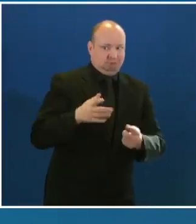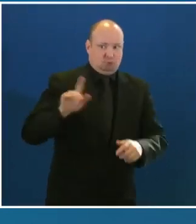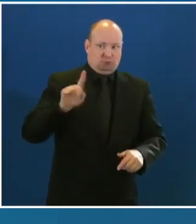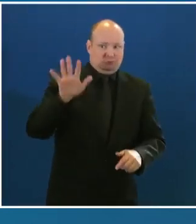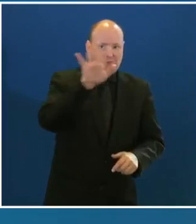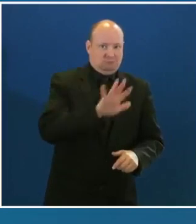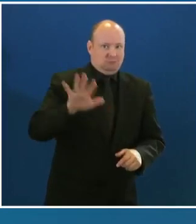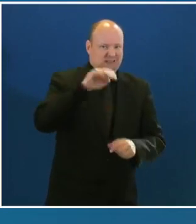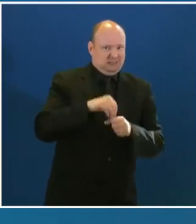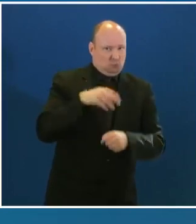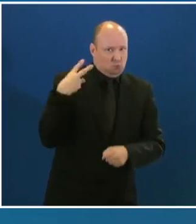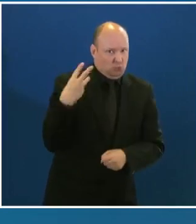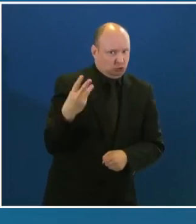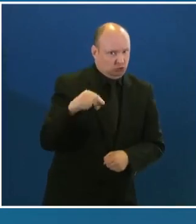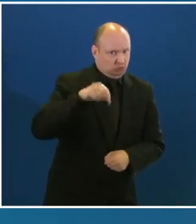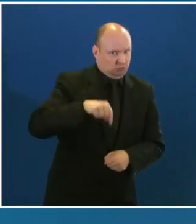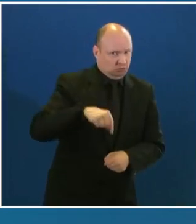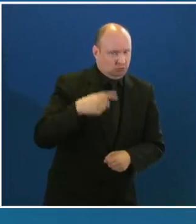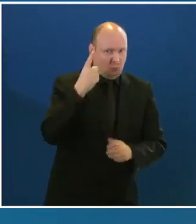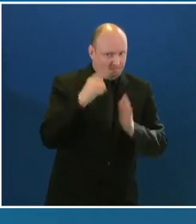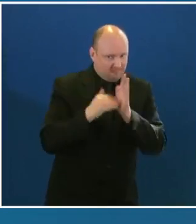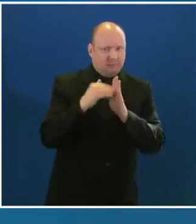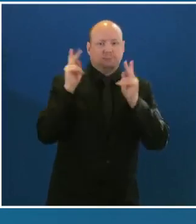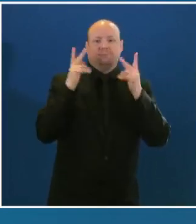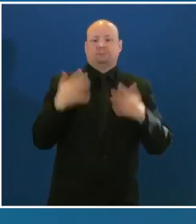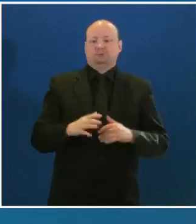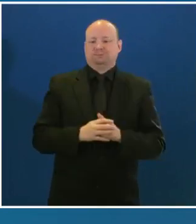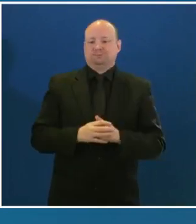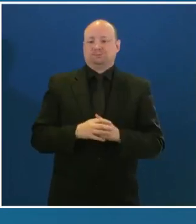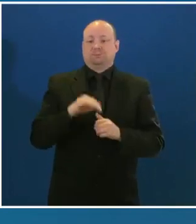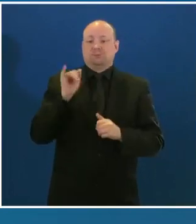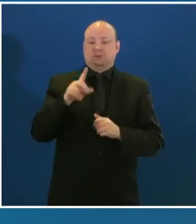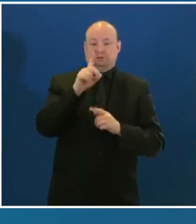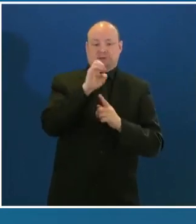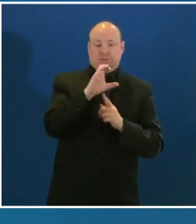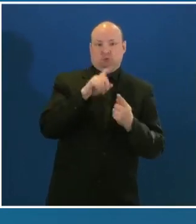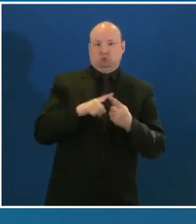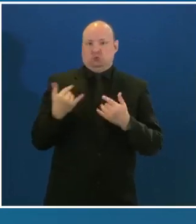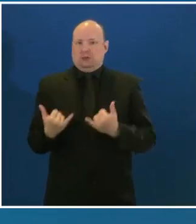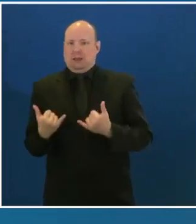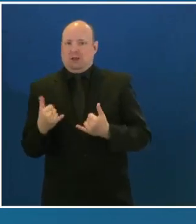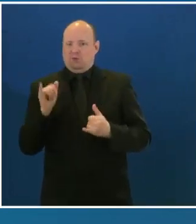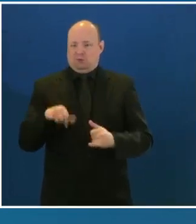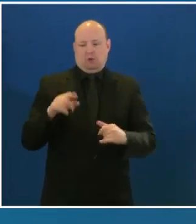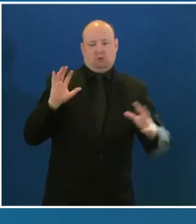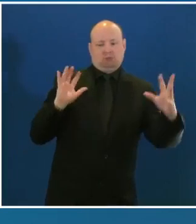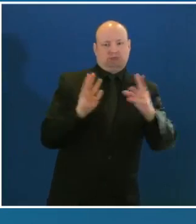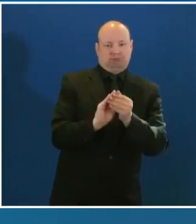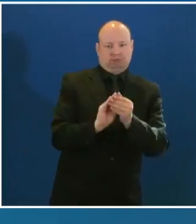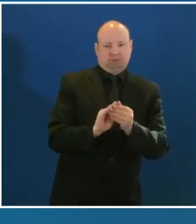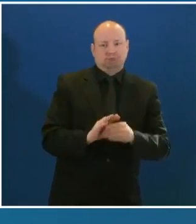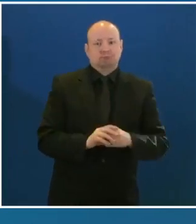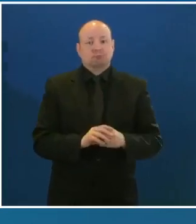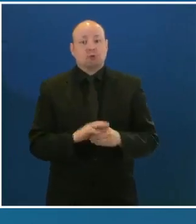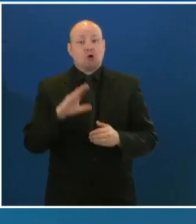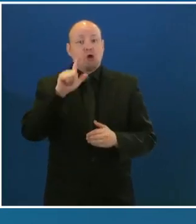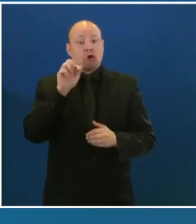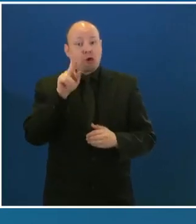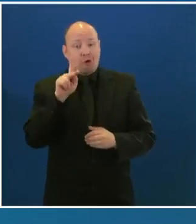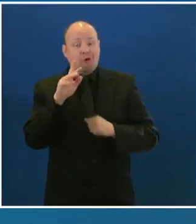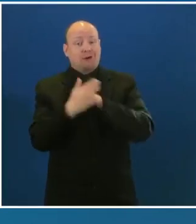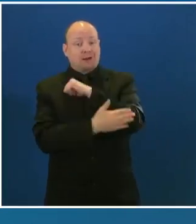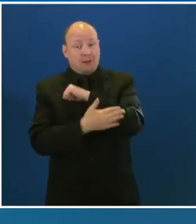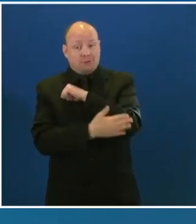state since distribution began in mid-December of 2020. Clark County Public Health continues to provide